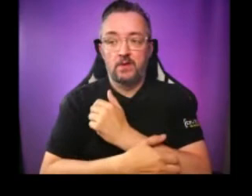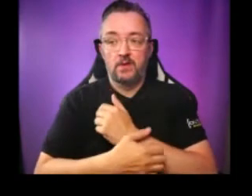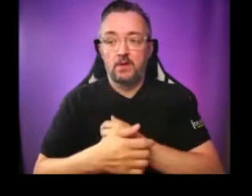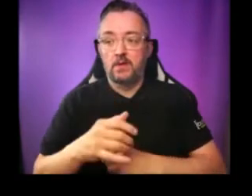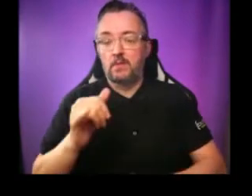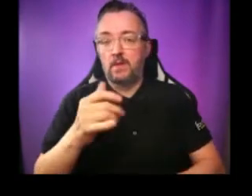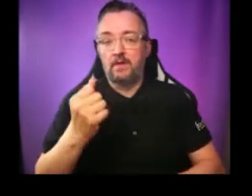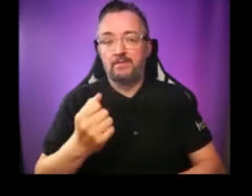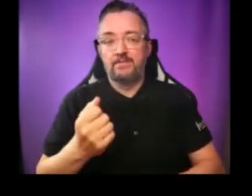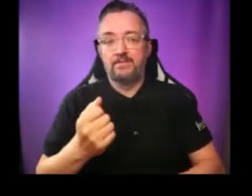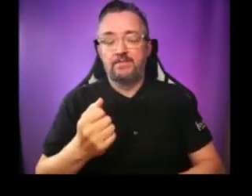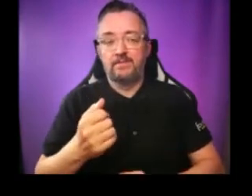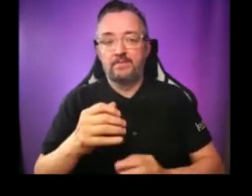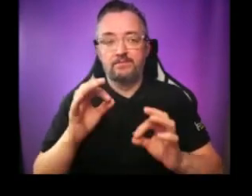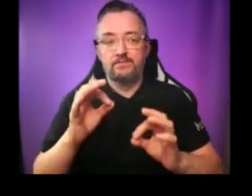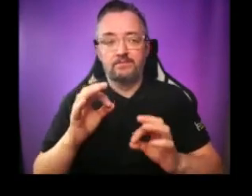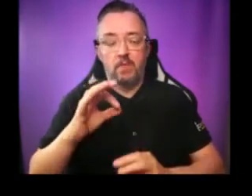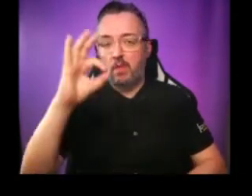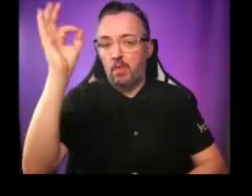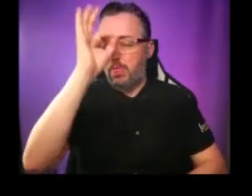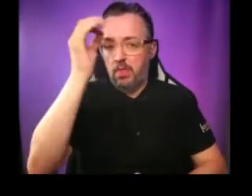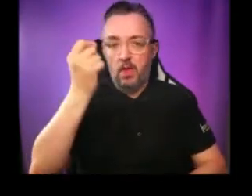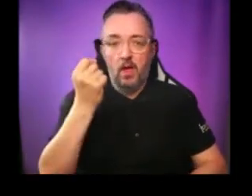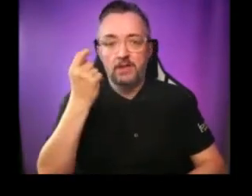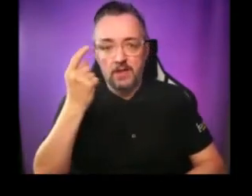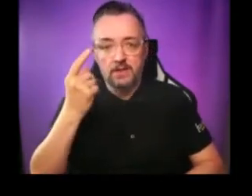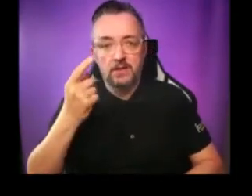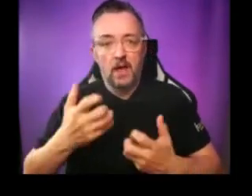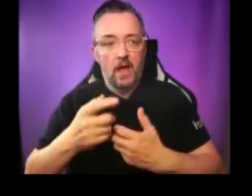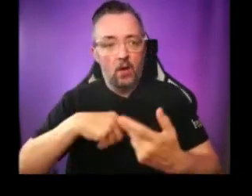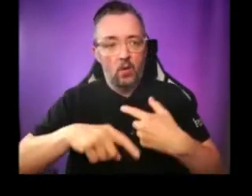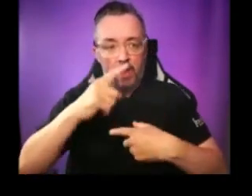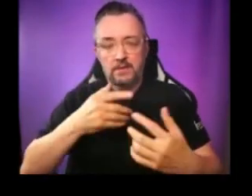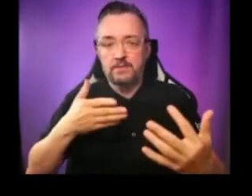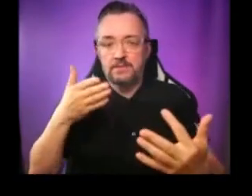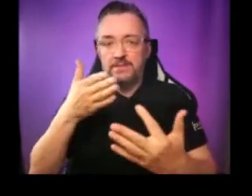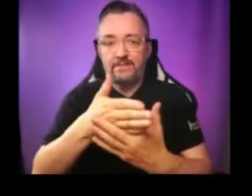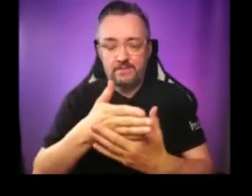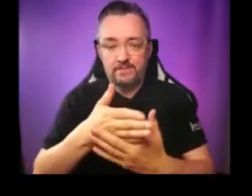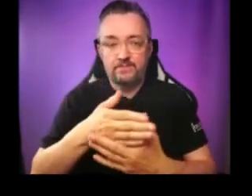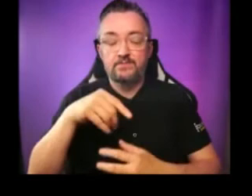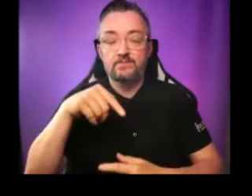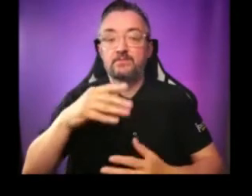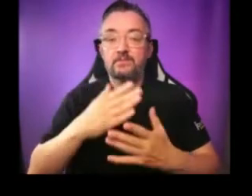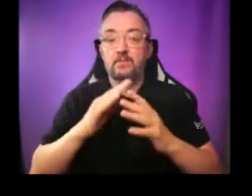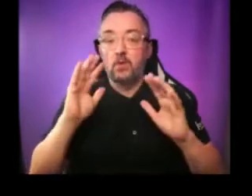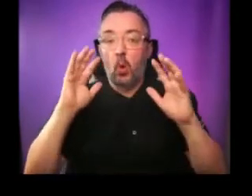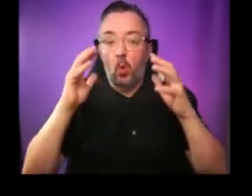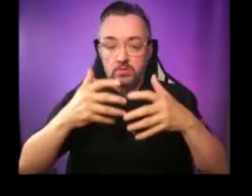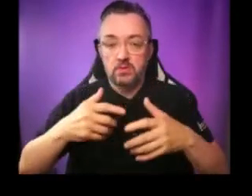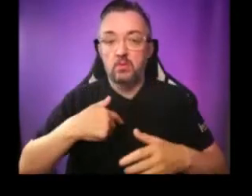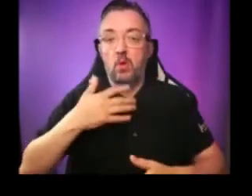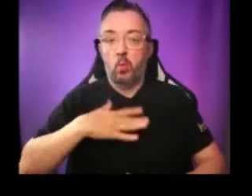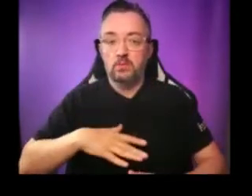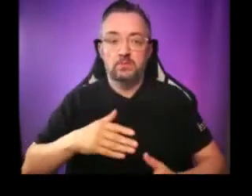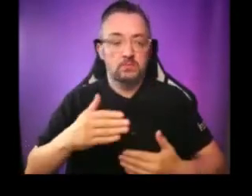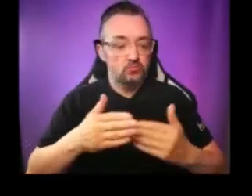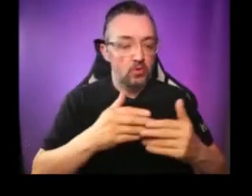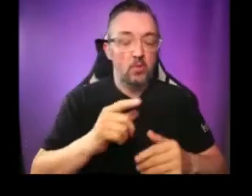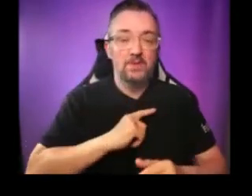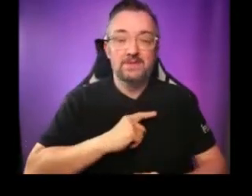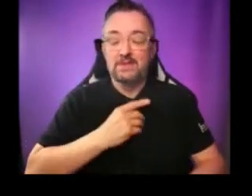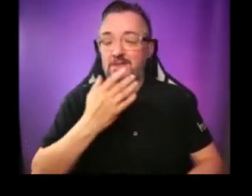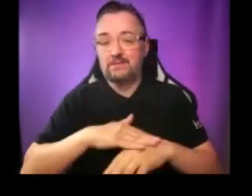perhaps a lack of understanding or perhaps an opportunity for us to intervene. This was a concern that we wanted to address because regardless of